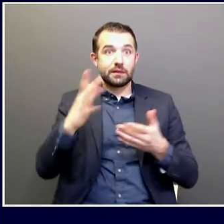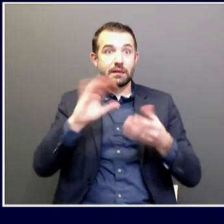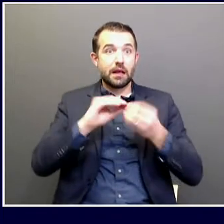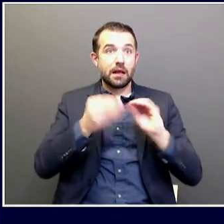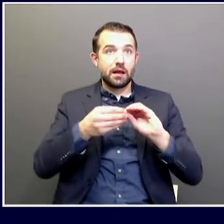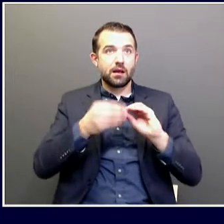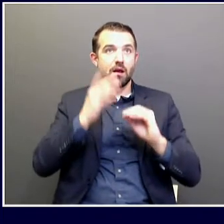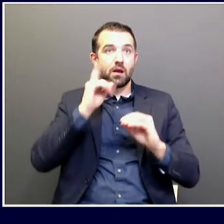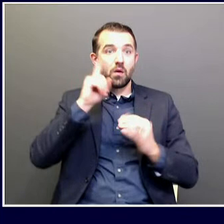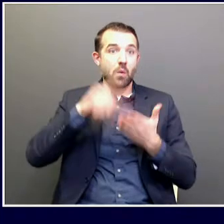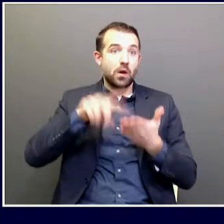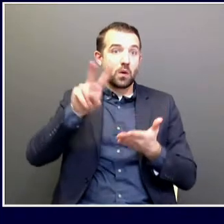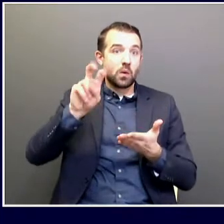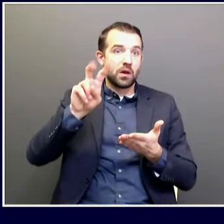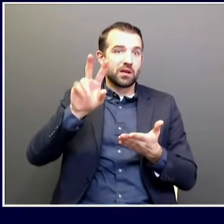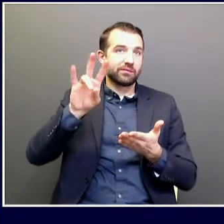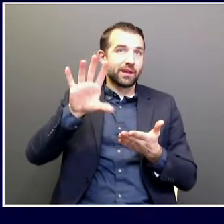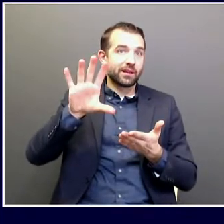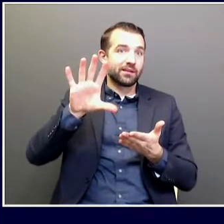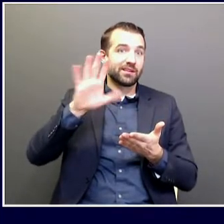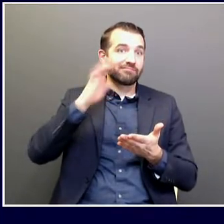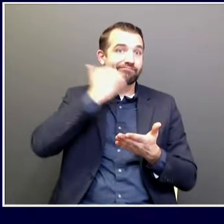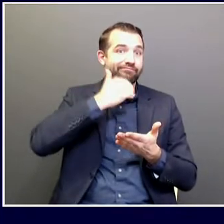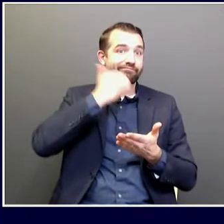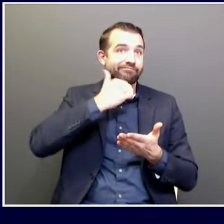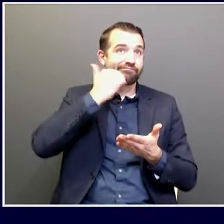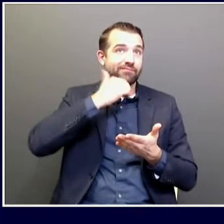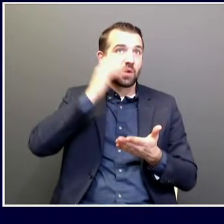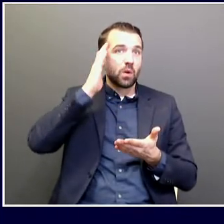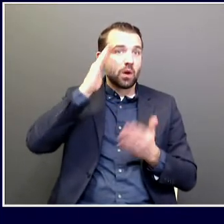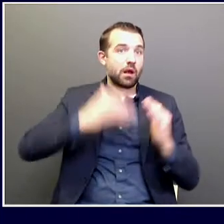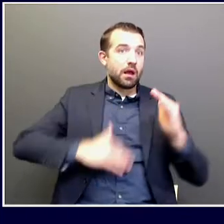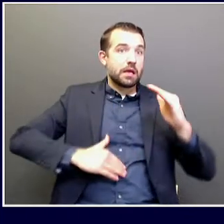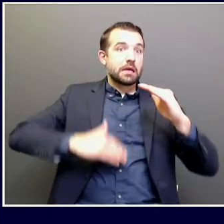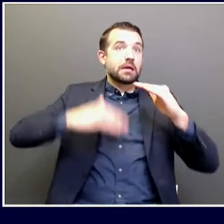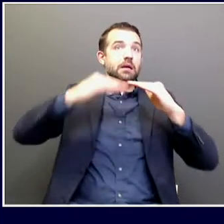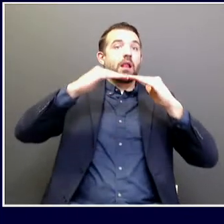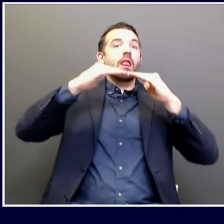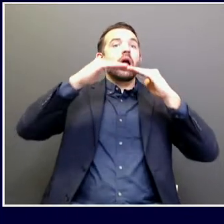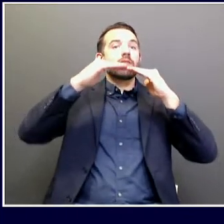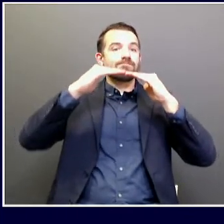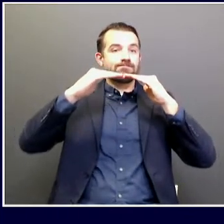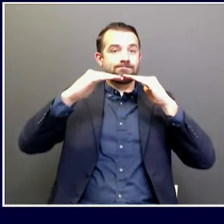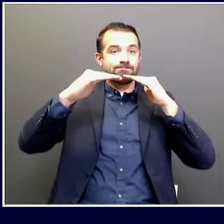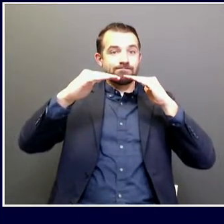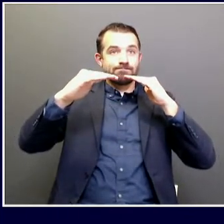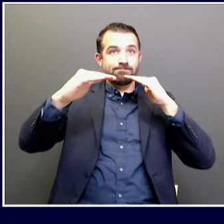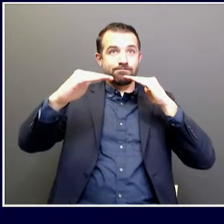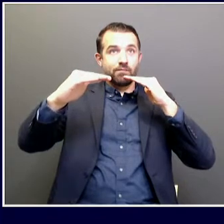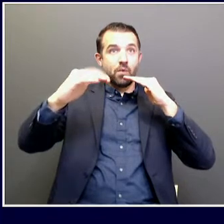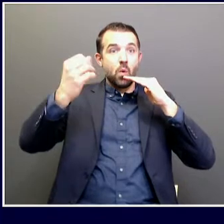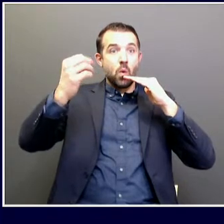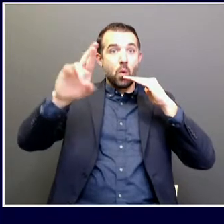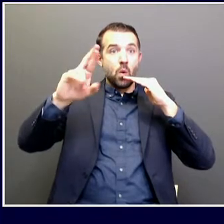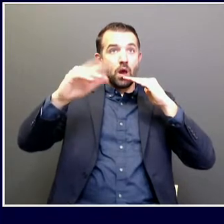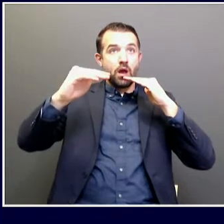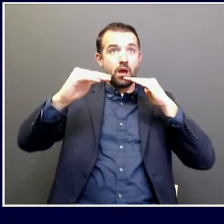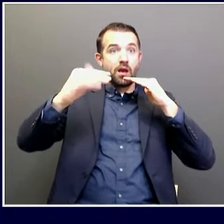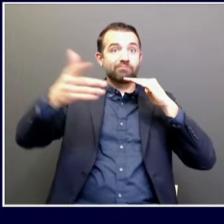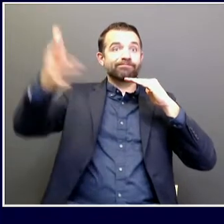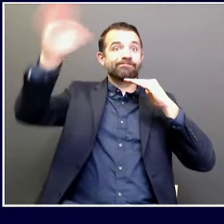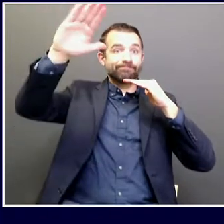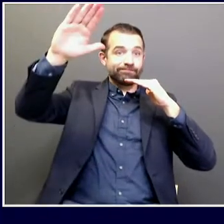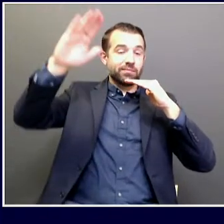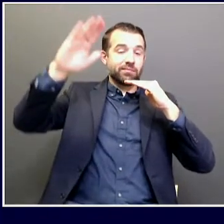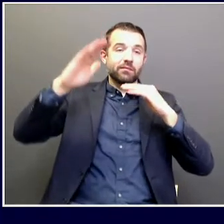on the patterns we're seeing and the trajectory that we have been on. Some of this is a function of likely transmission